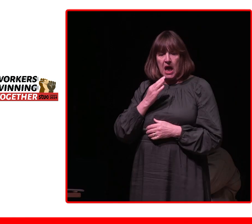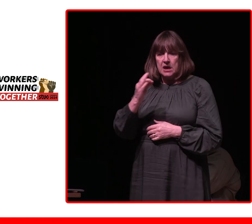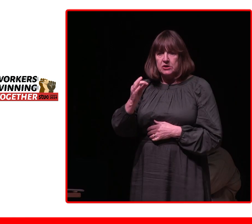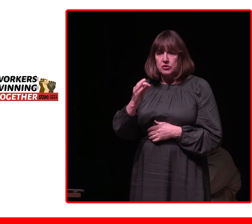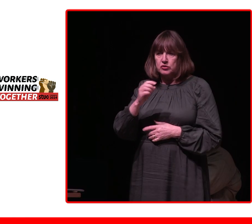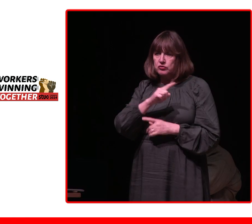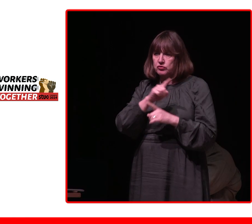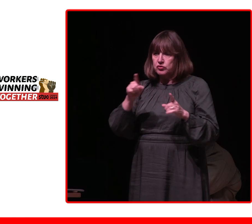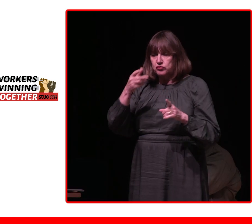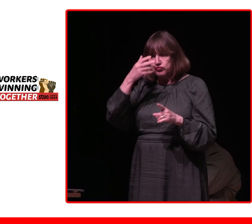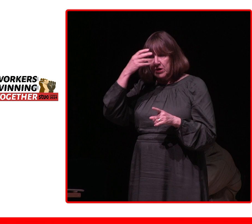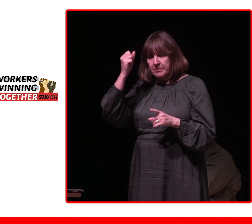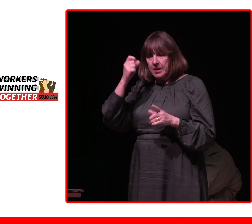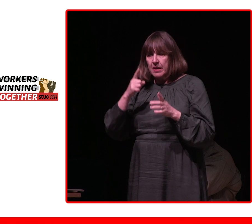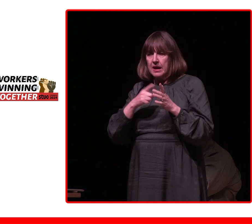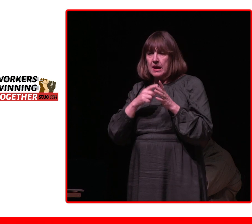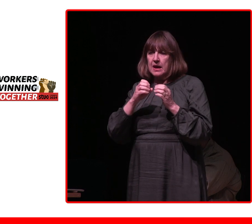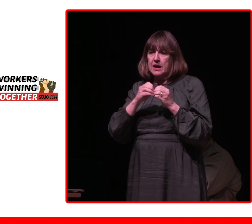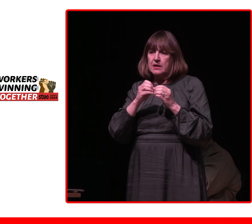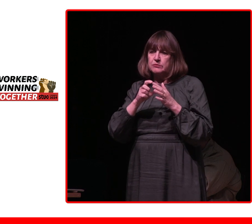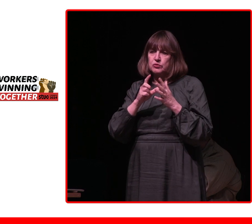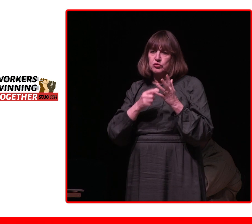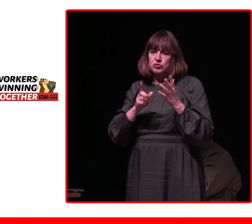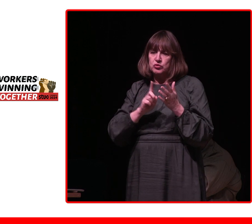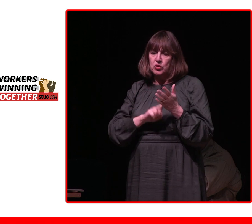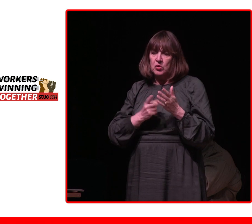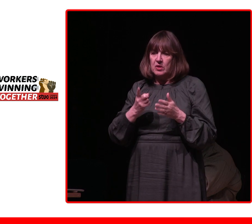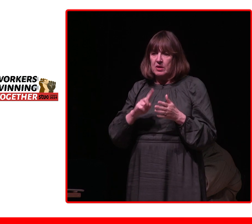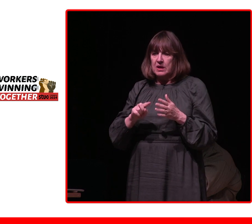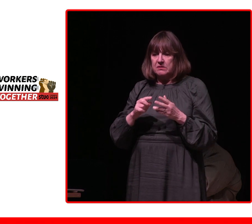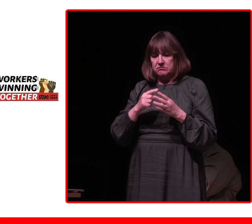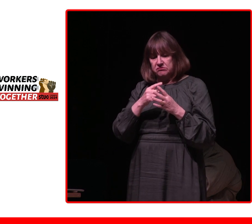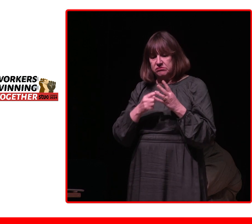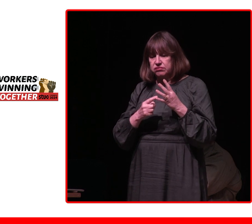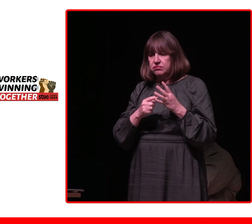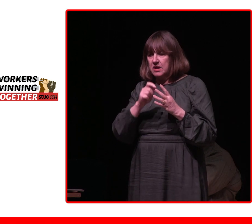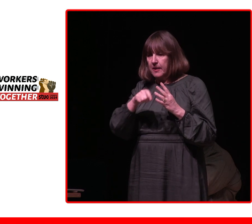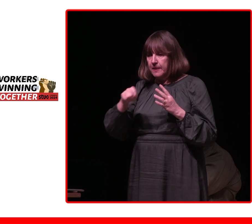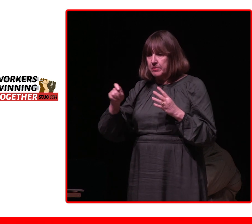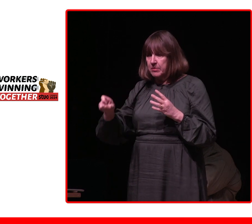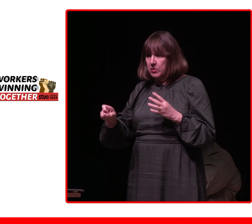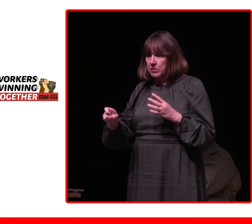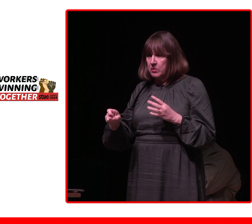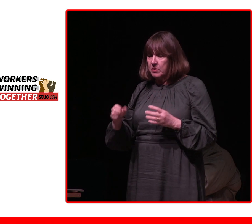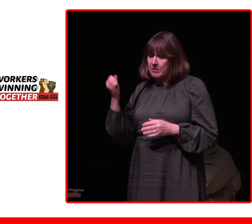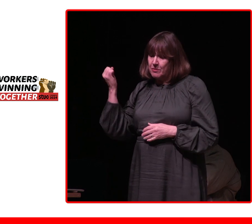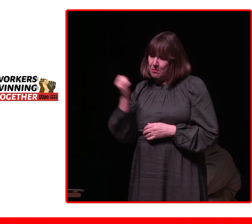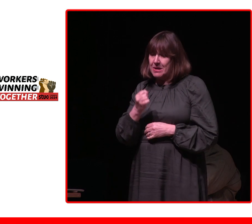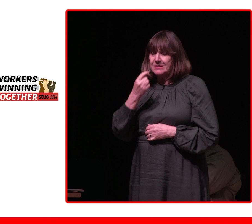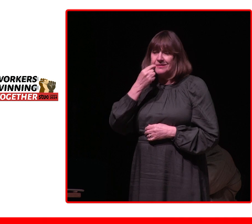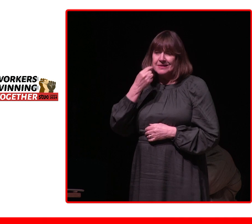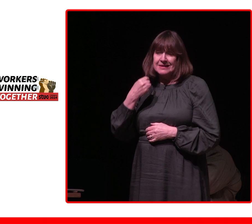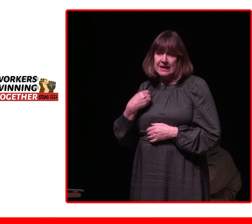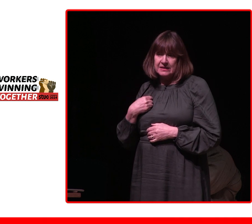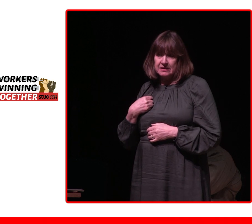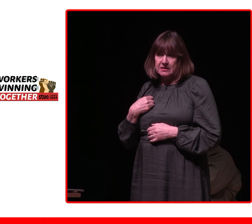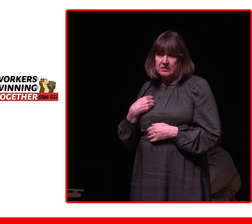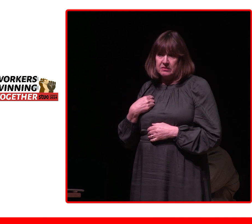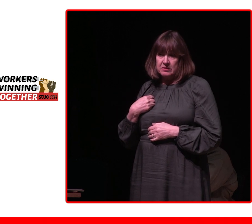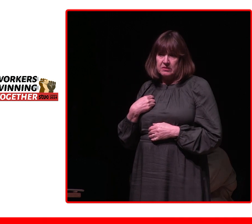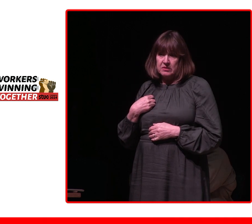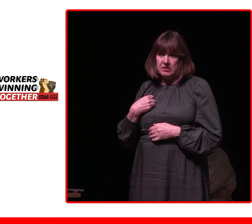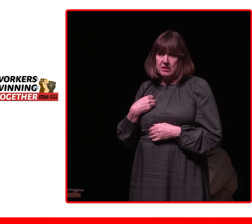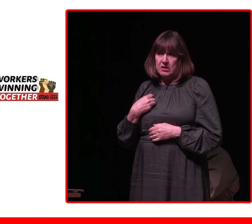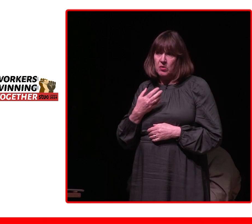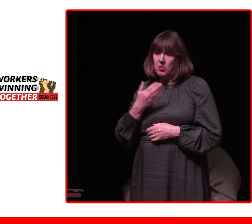remember Abdul Rahman, Fadel and Mohammed Jabi, who were murdered yesterday in Agrabah,